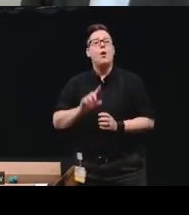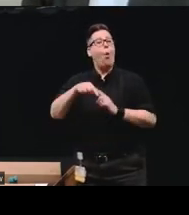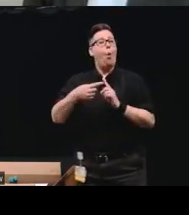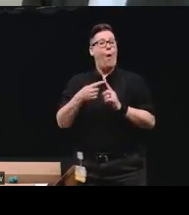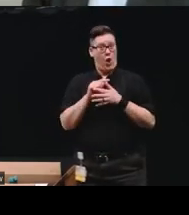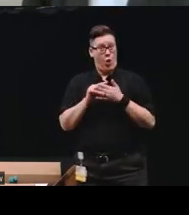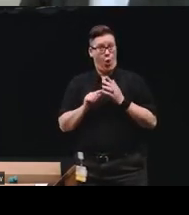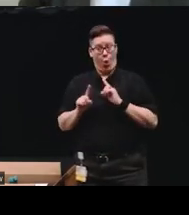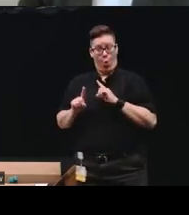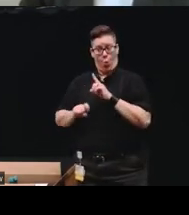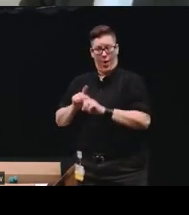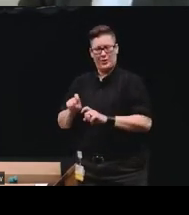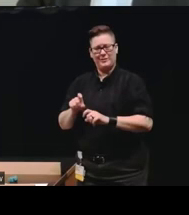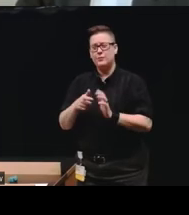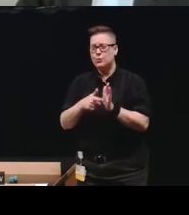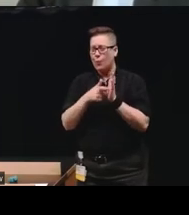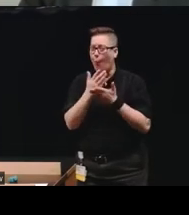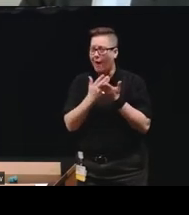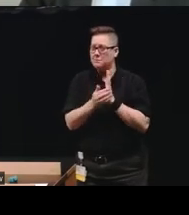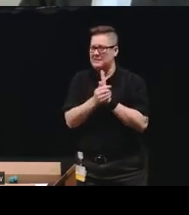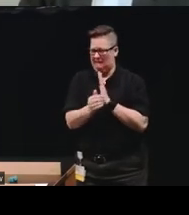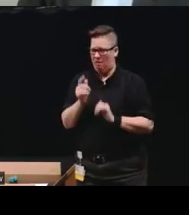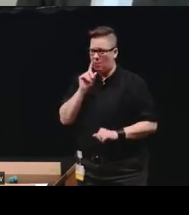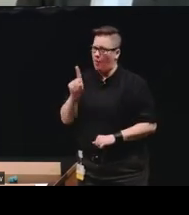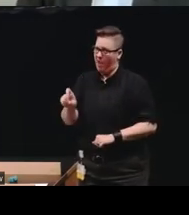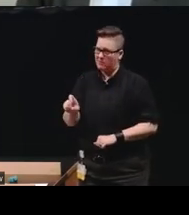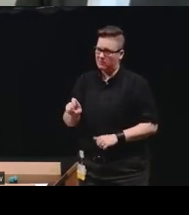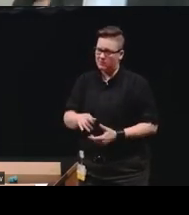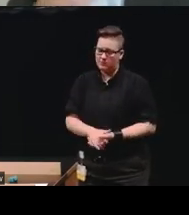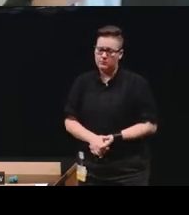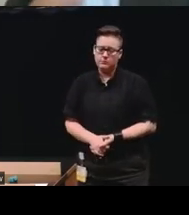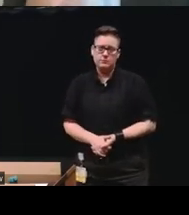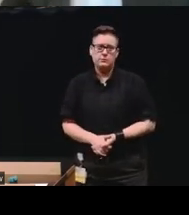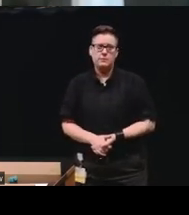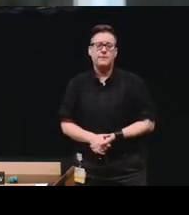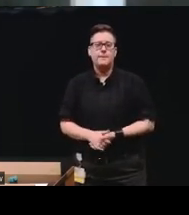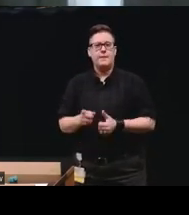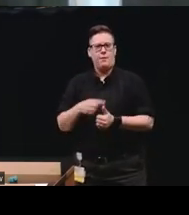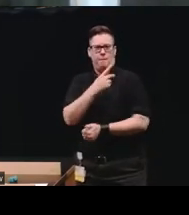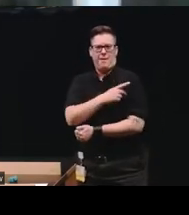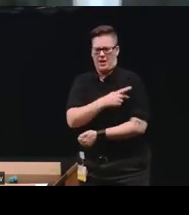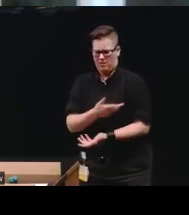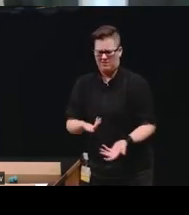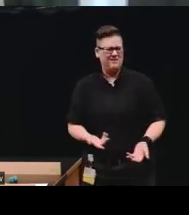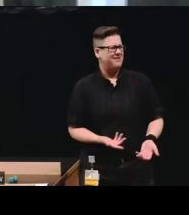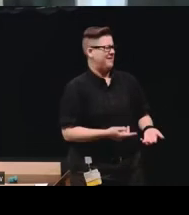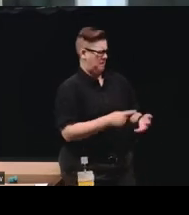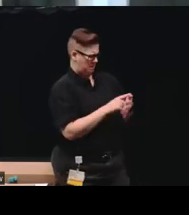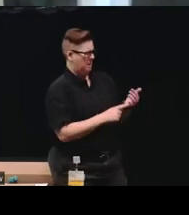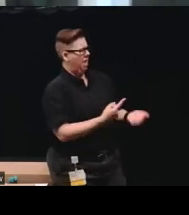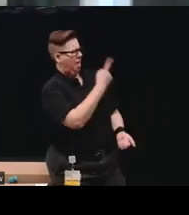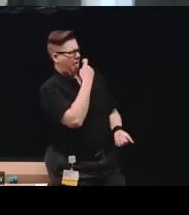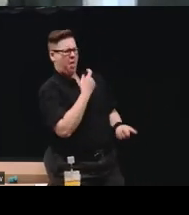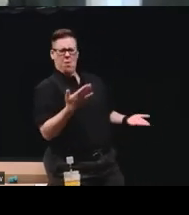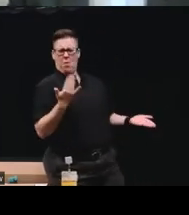kinds of questions, there's a certain skill set that you want to have in place. One is patients may say, well, doctor, why are you asking me these questions? I thought I was coming